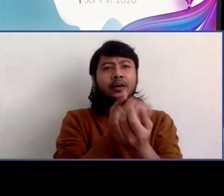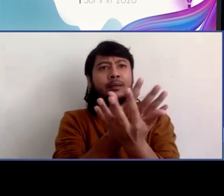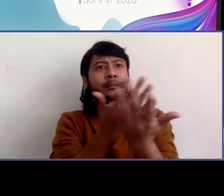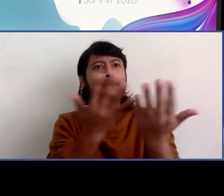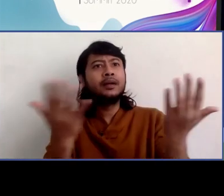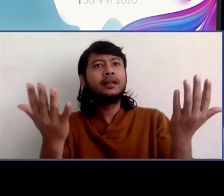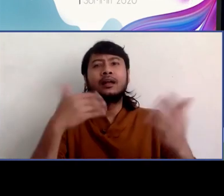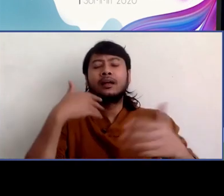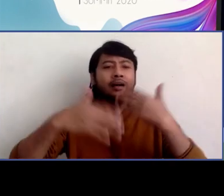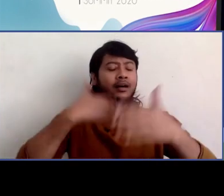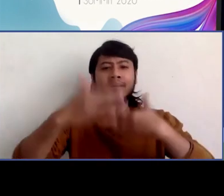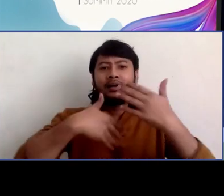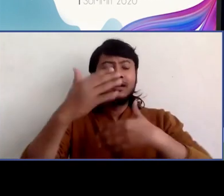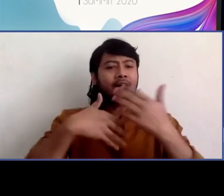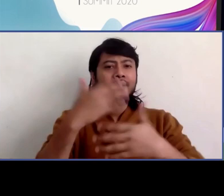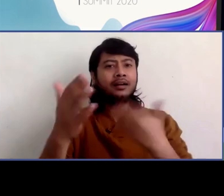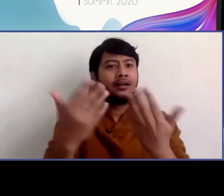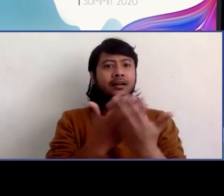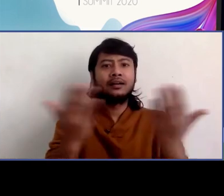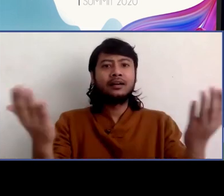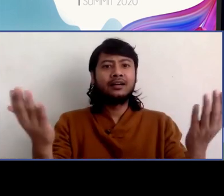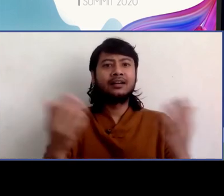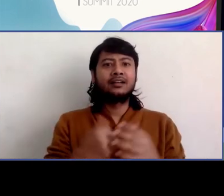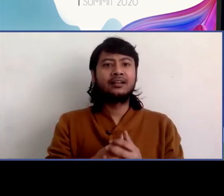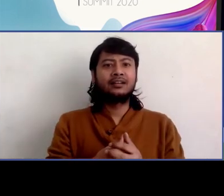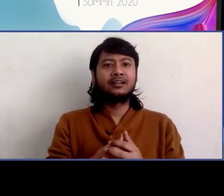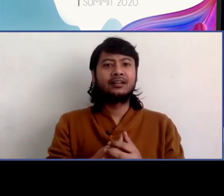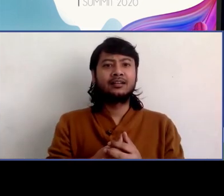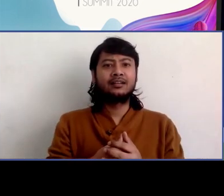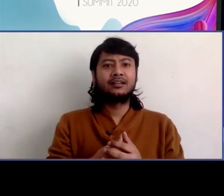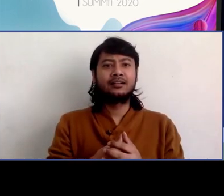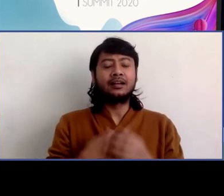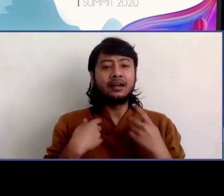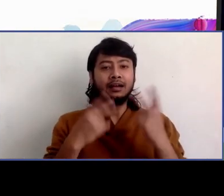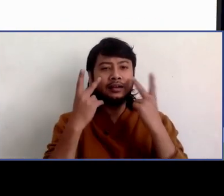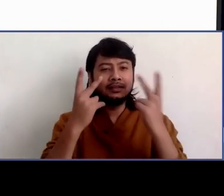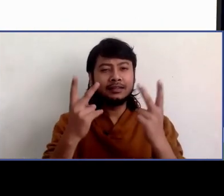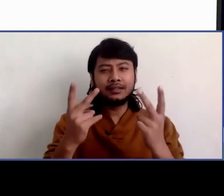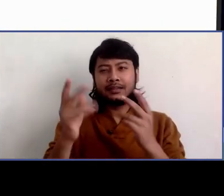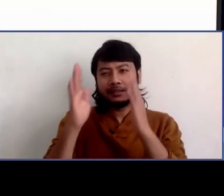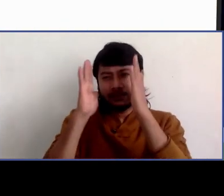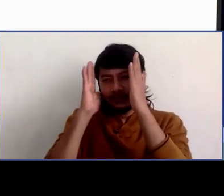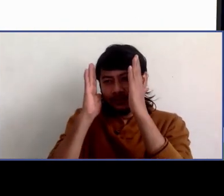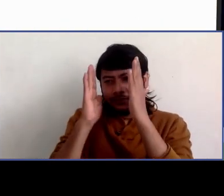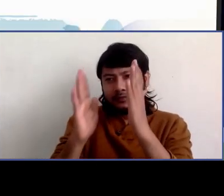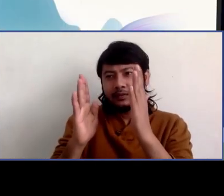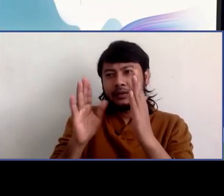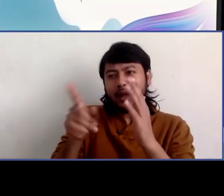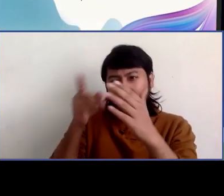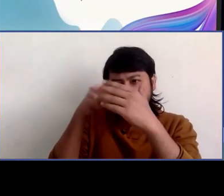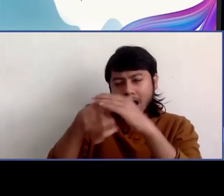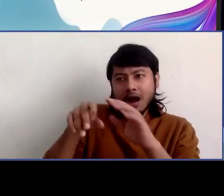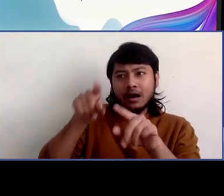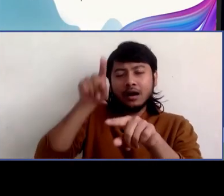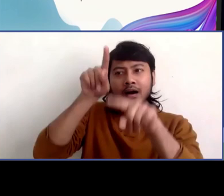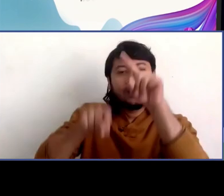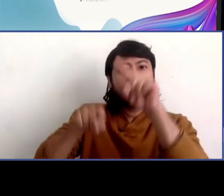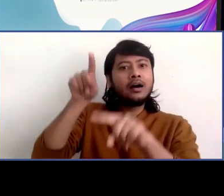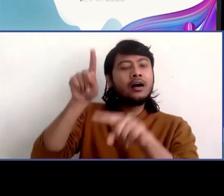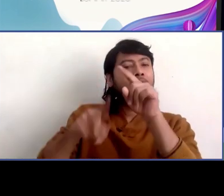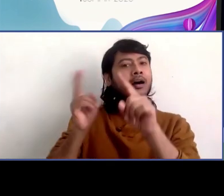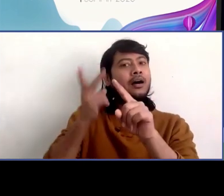everywhere. And you look a little closer, you will see a variety in all of that. Let me tell you a